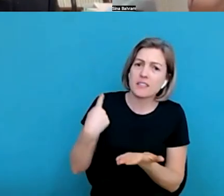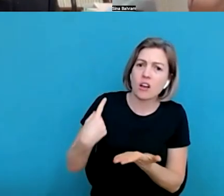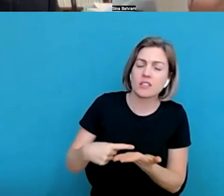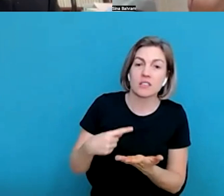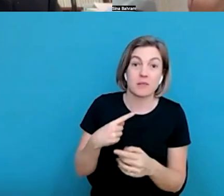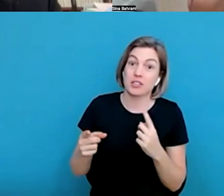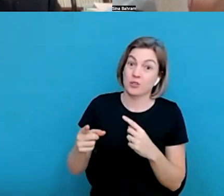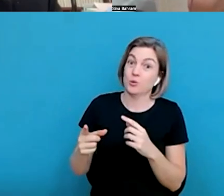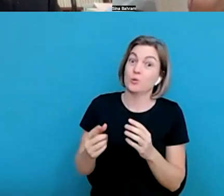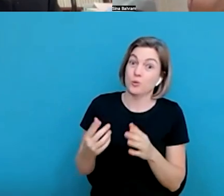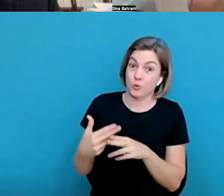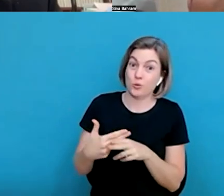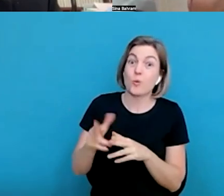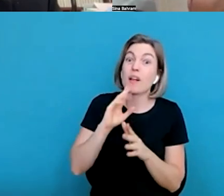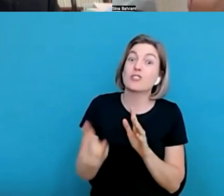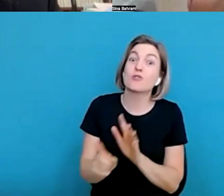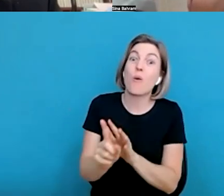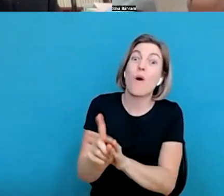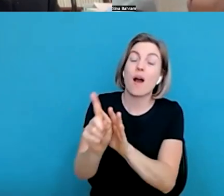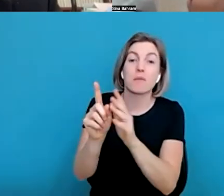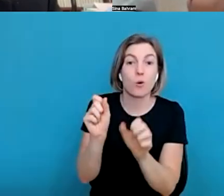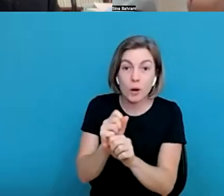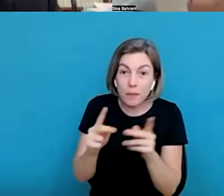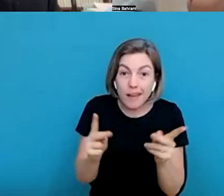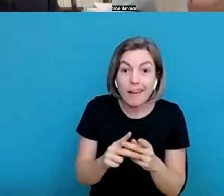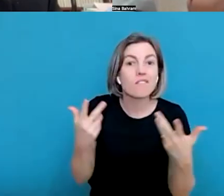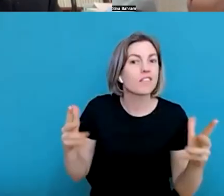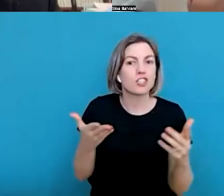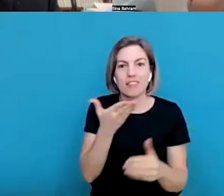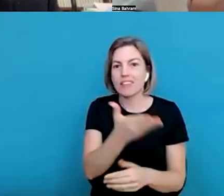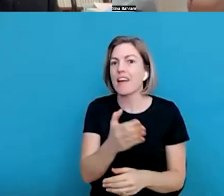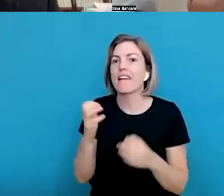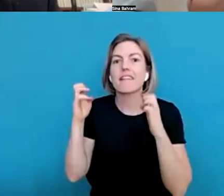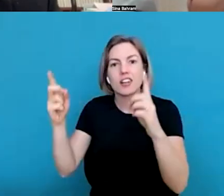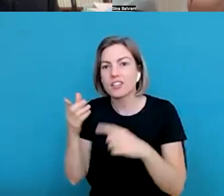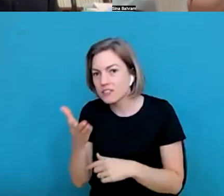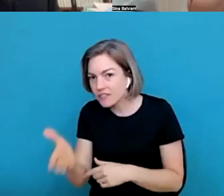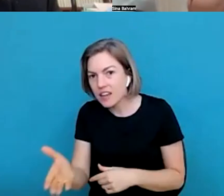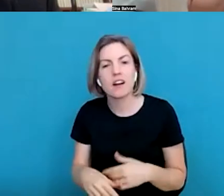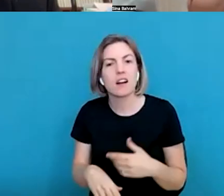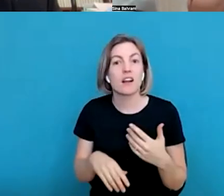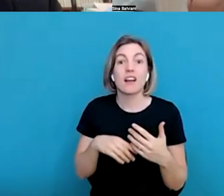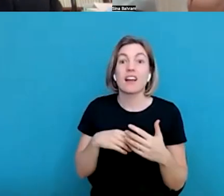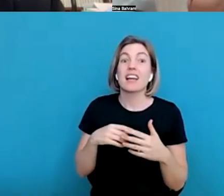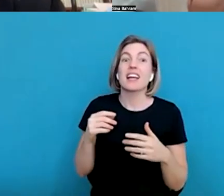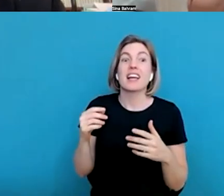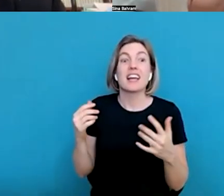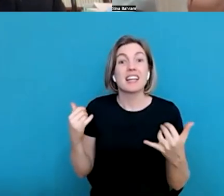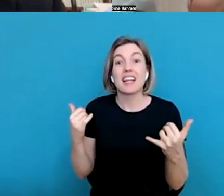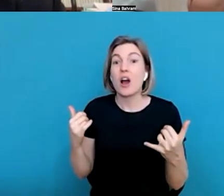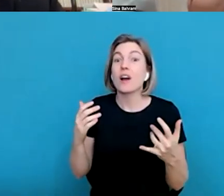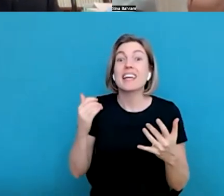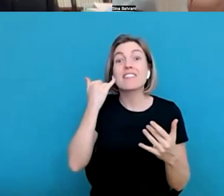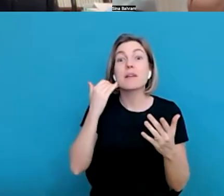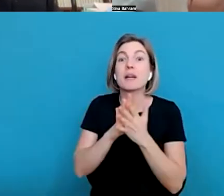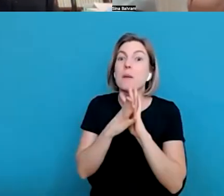start showing up. They're already showing up in workplaces and in education. And as soon as these things stop being so big and ugly and heavy,